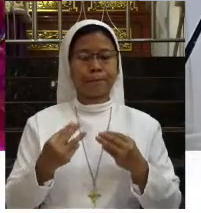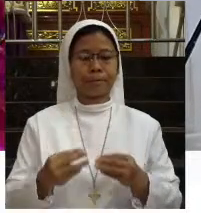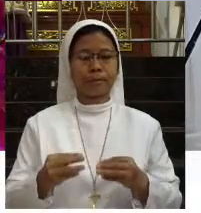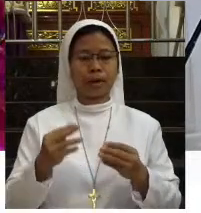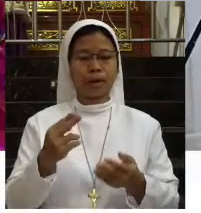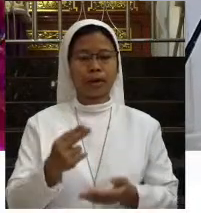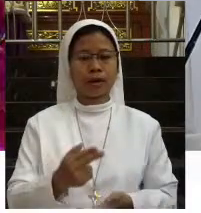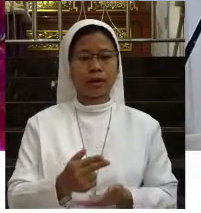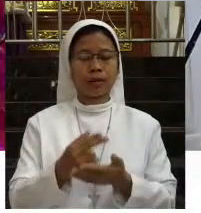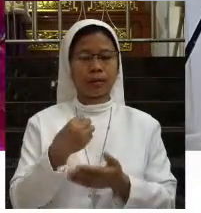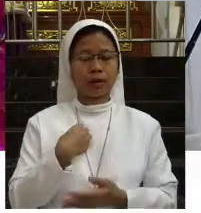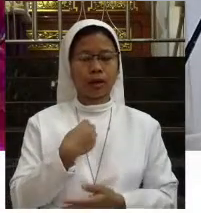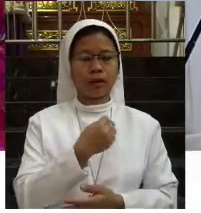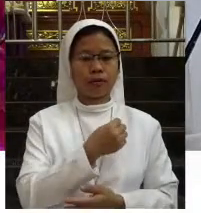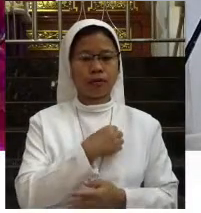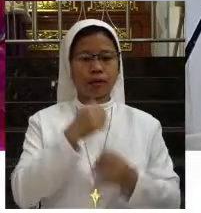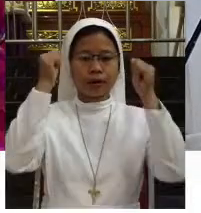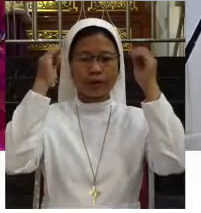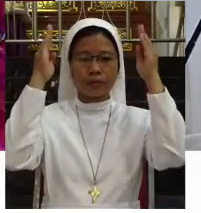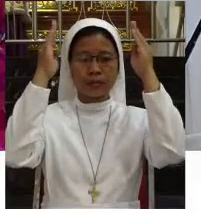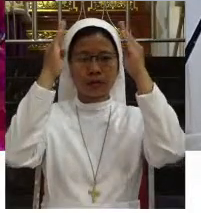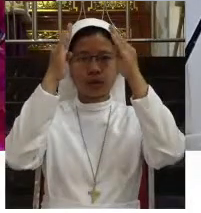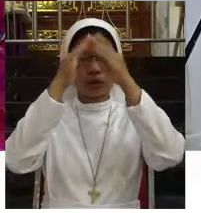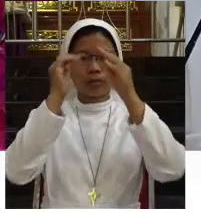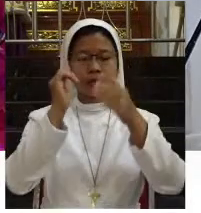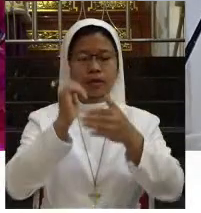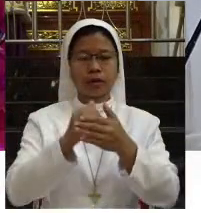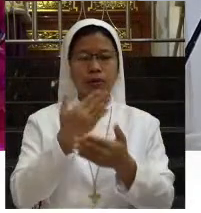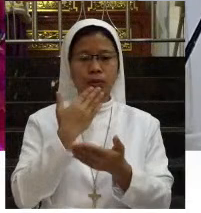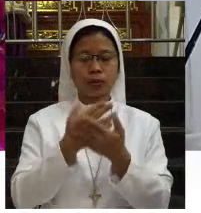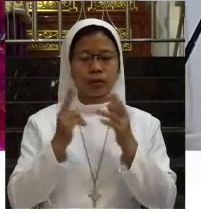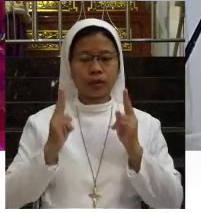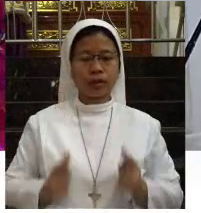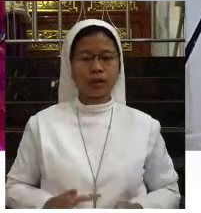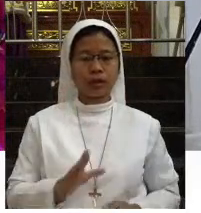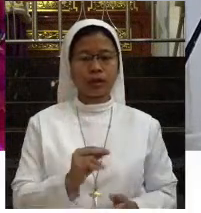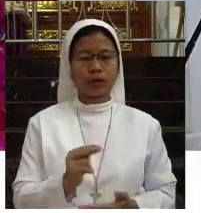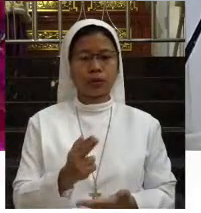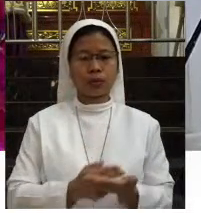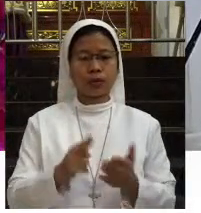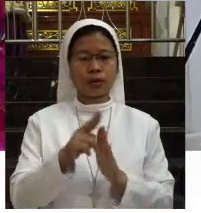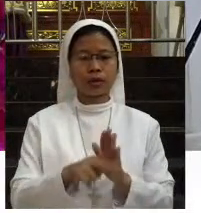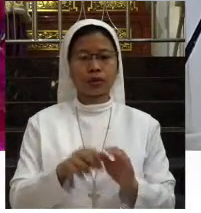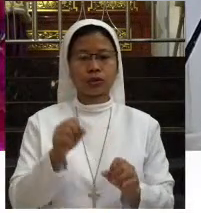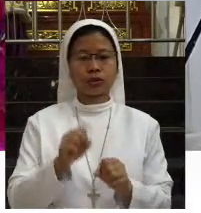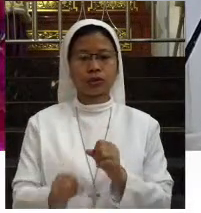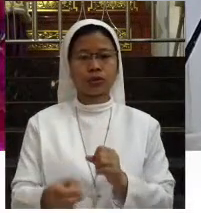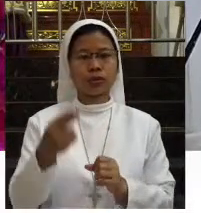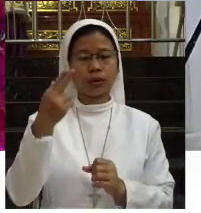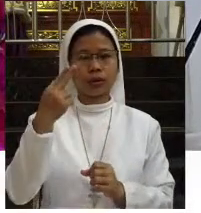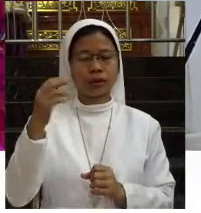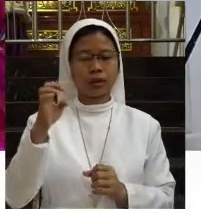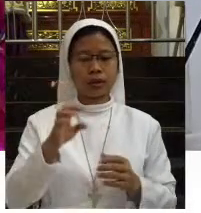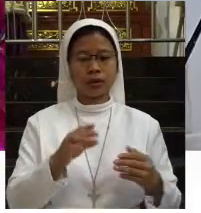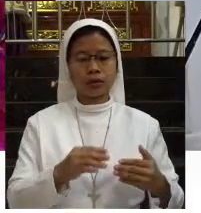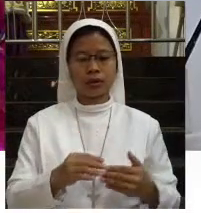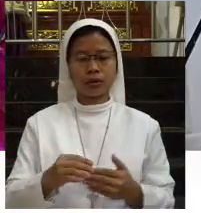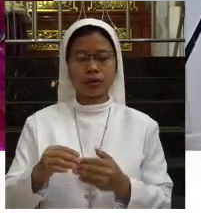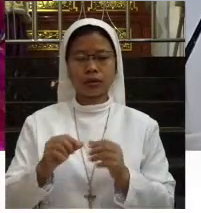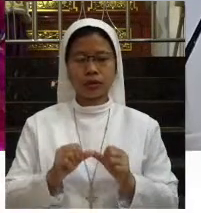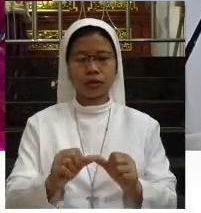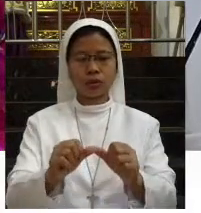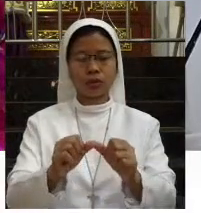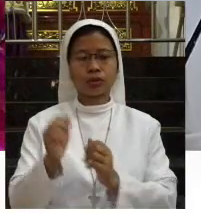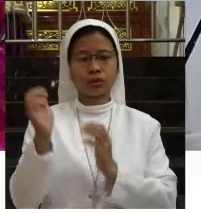Archbishop in health and holiness, so that he may continue to shepherd, teach, pray,